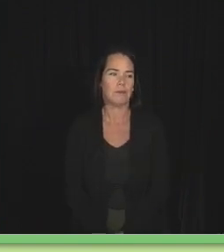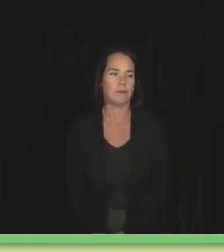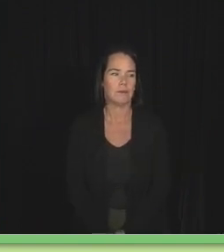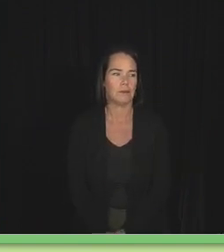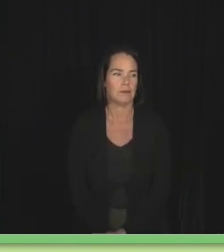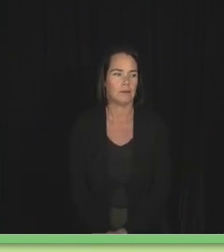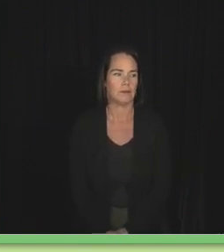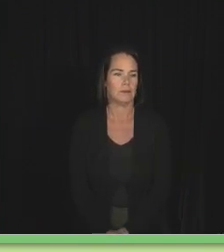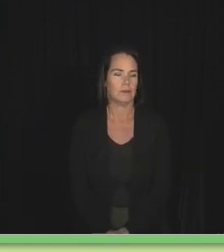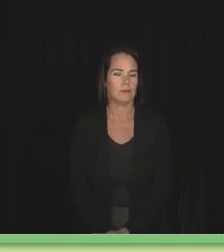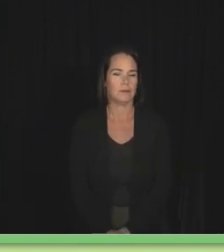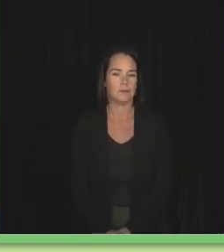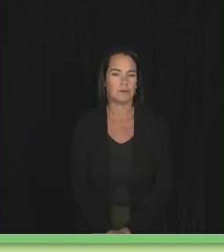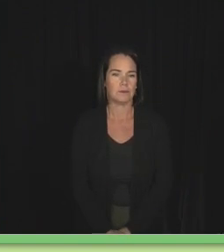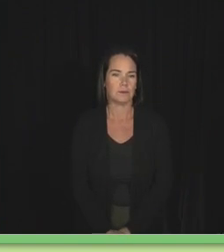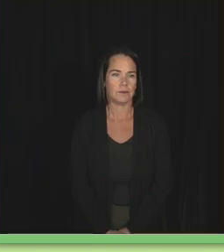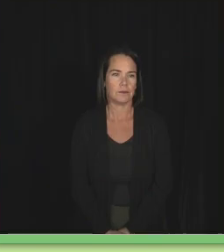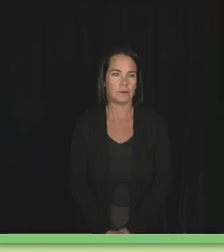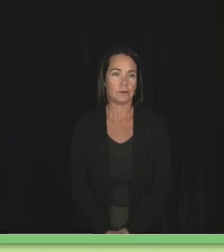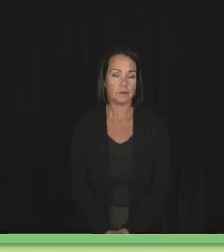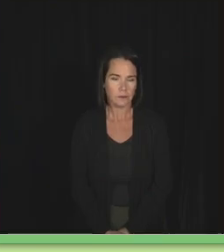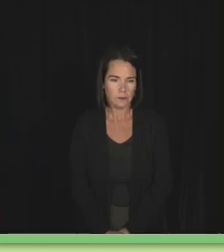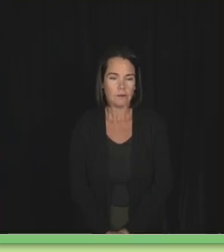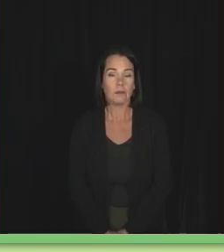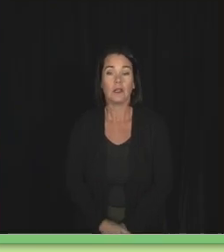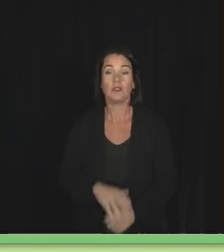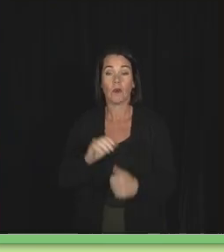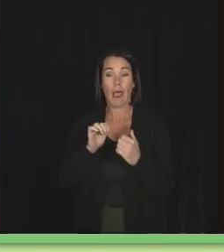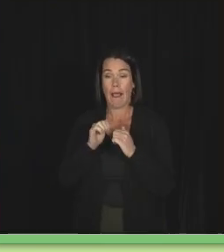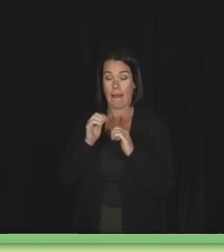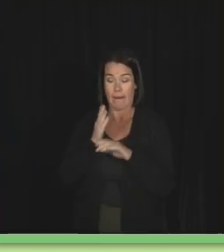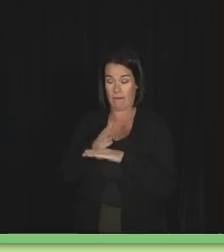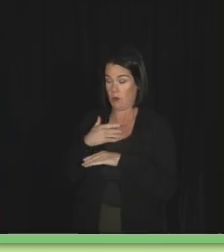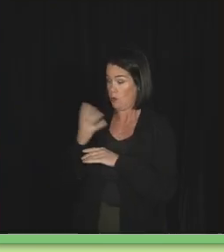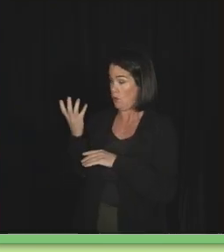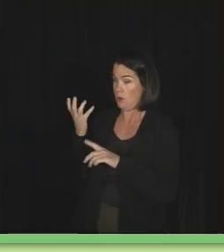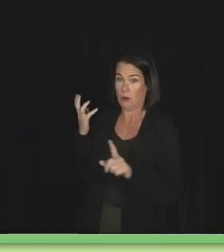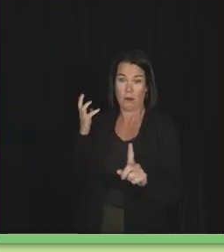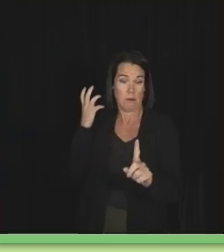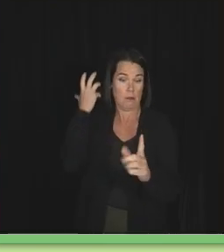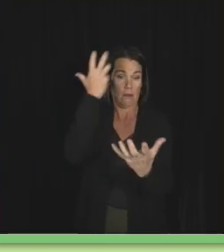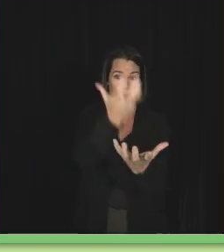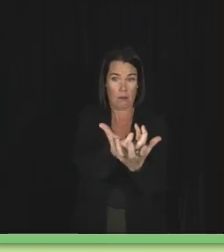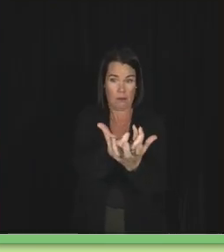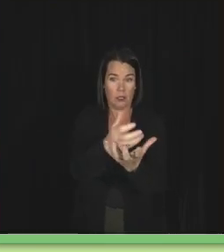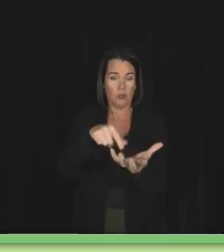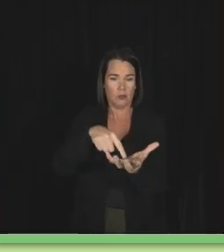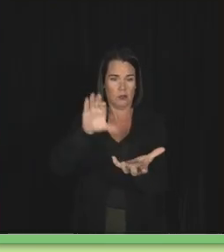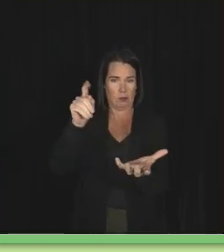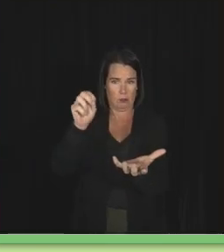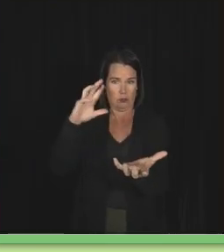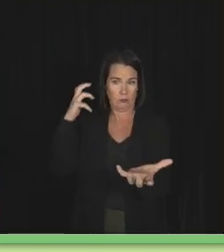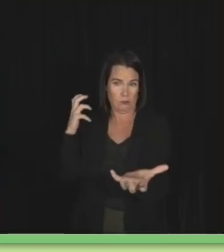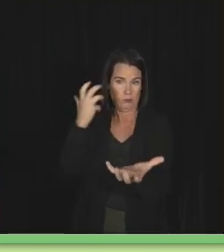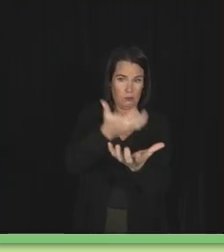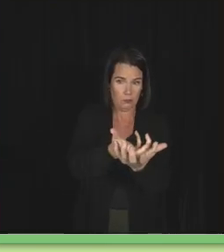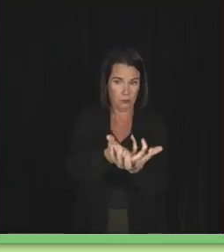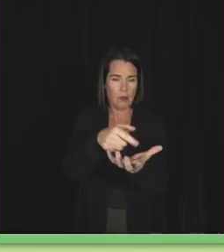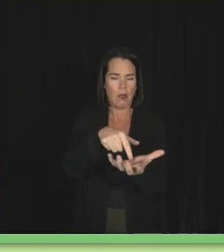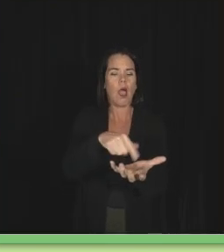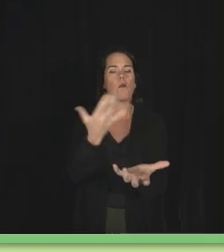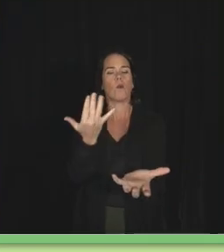And then after applying that deployment to the cluster, I can wait for it to be available.